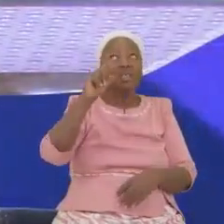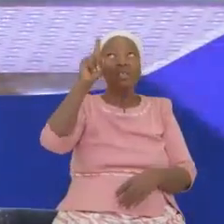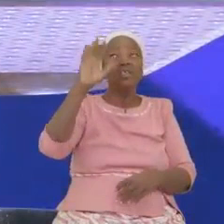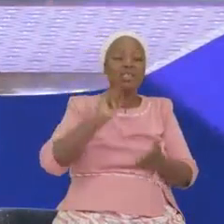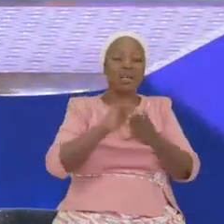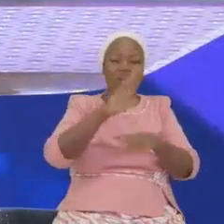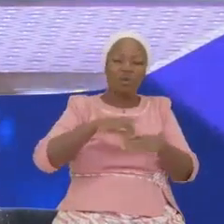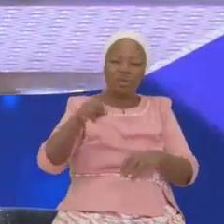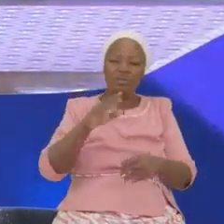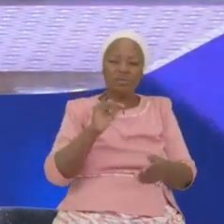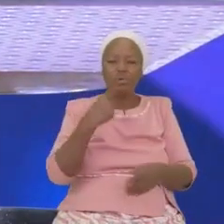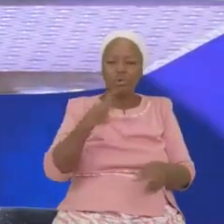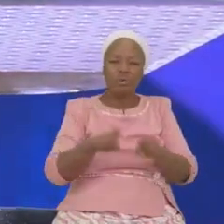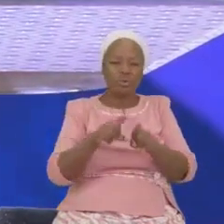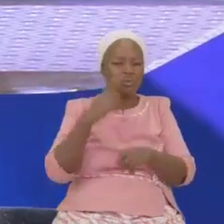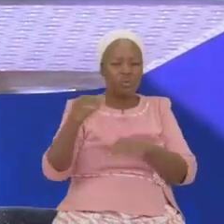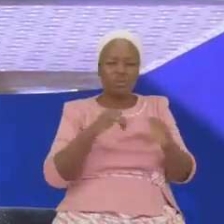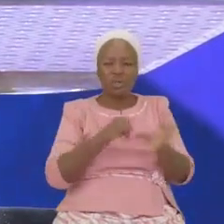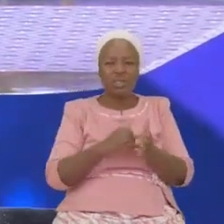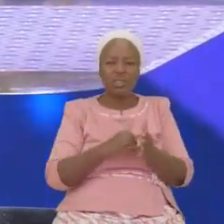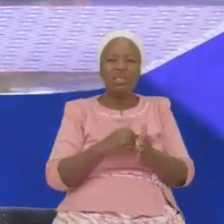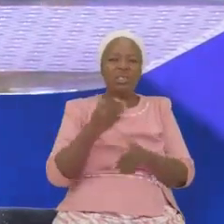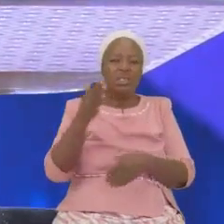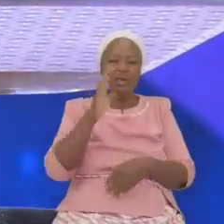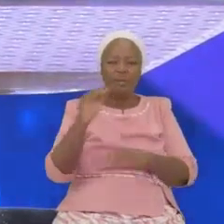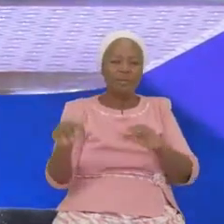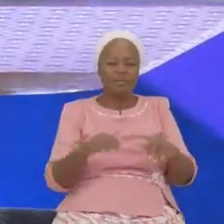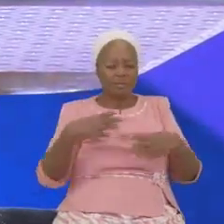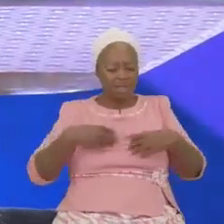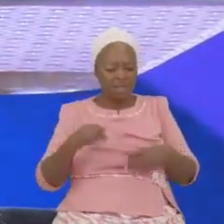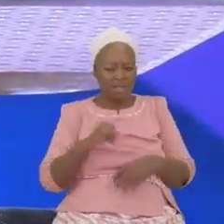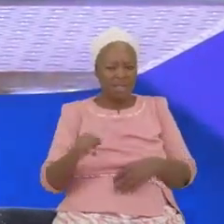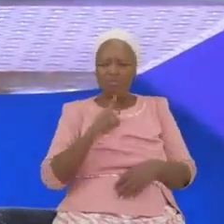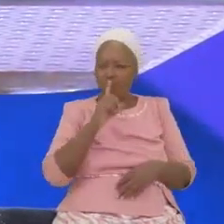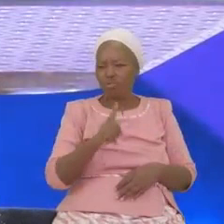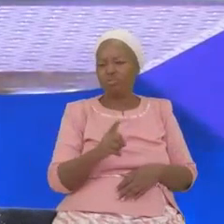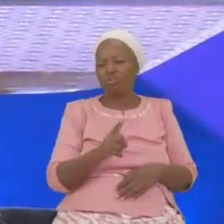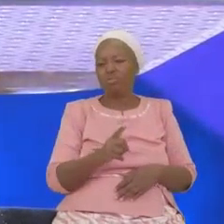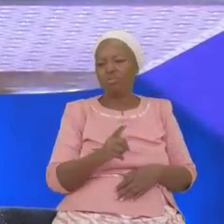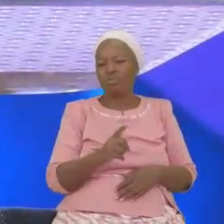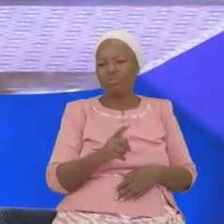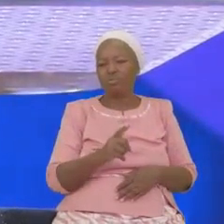it. There'll be performance. Healing, of course.